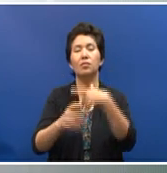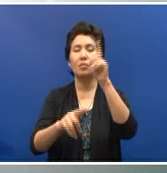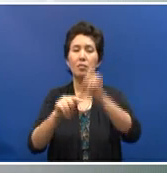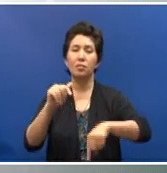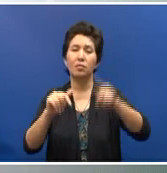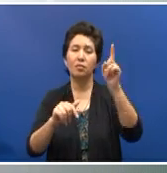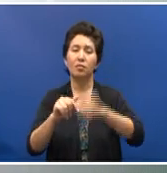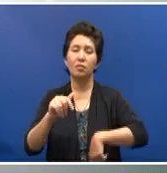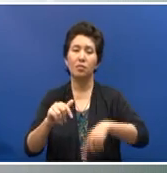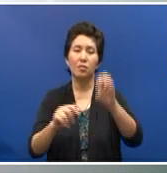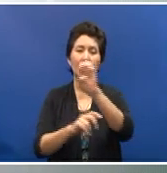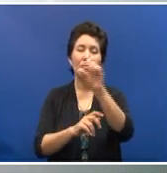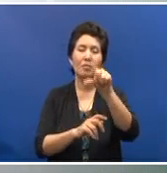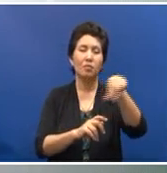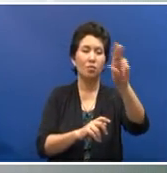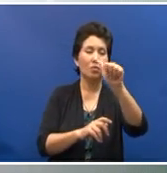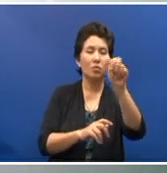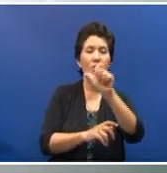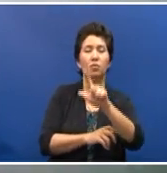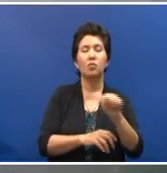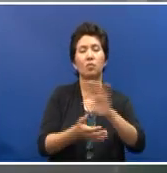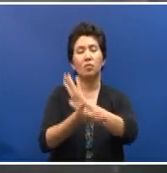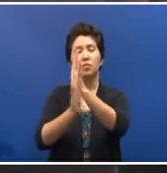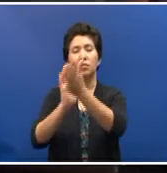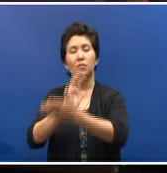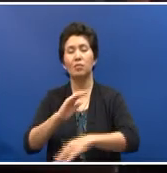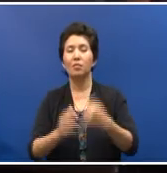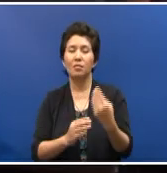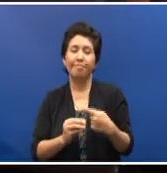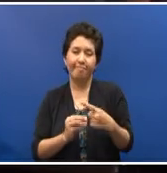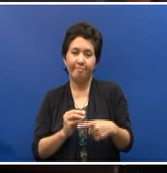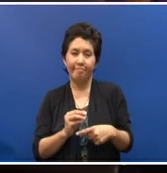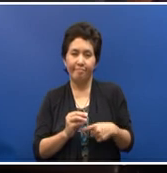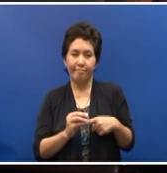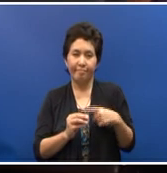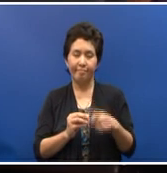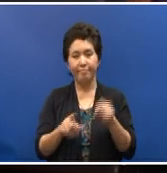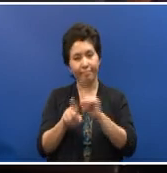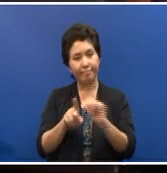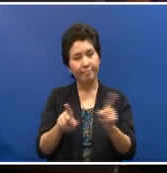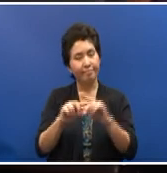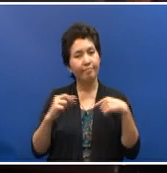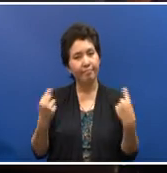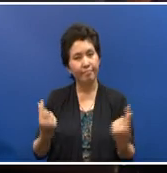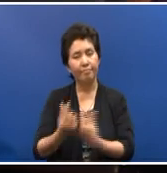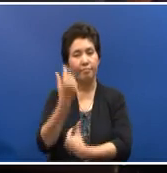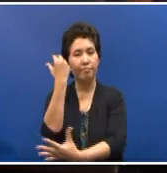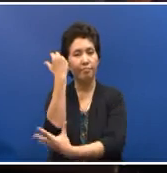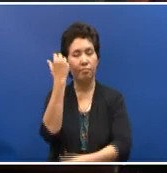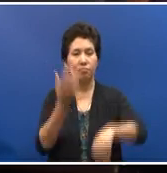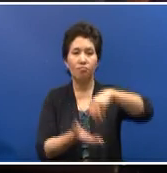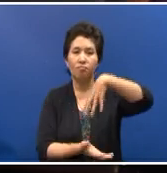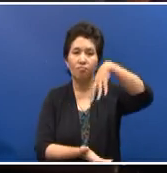have equal social status. Okay, so it is not only about the different group between the poor and the